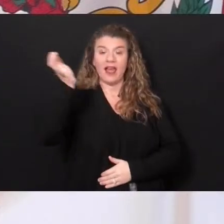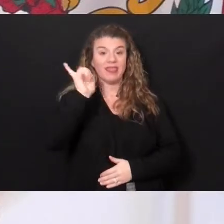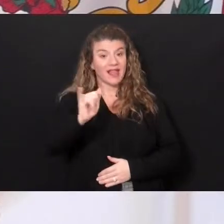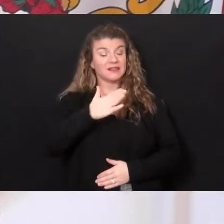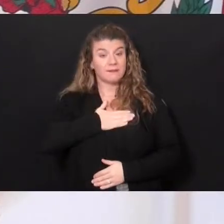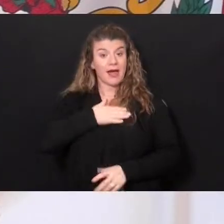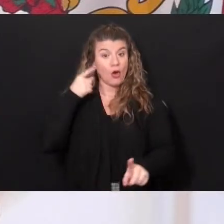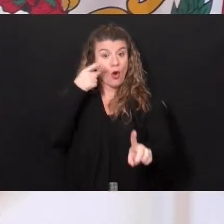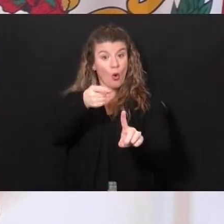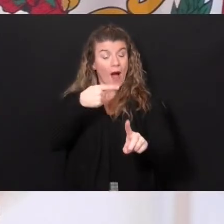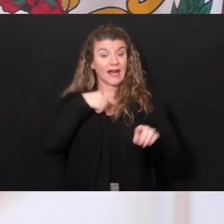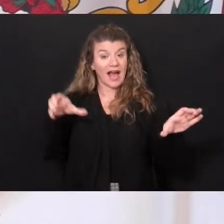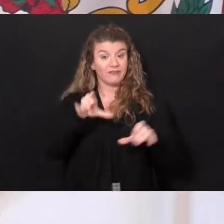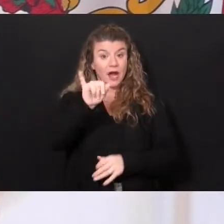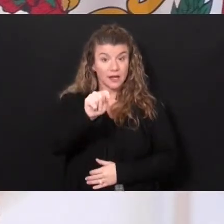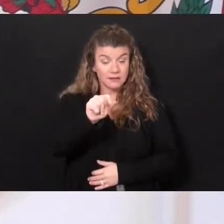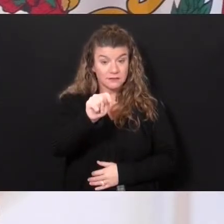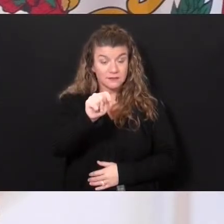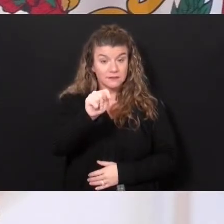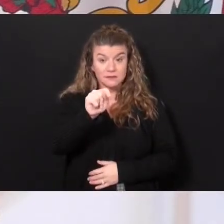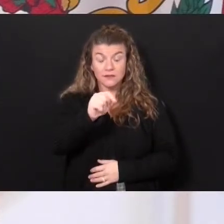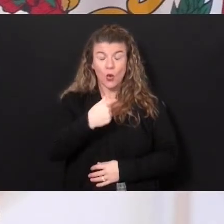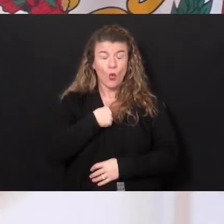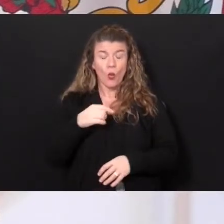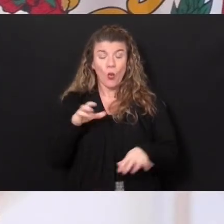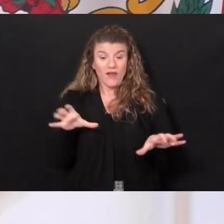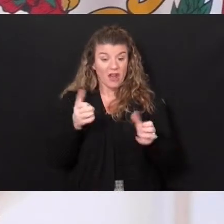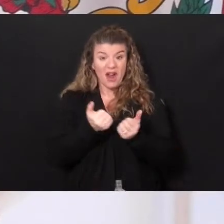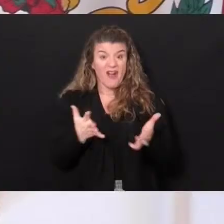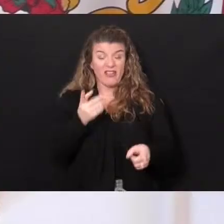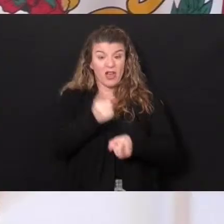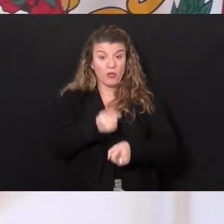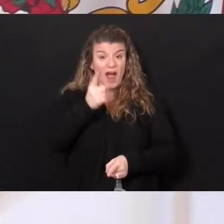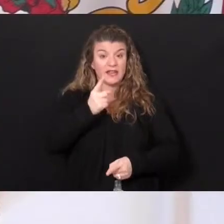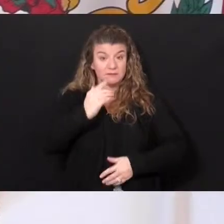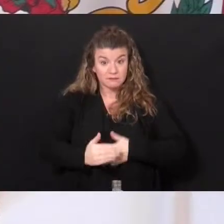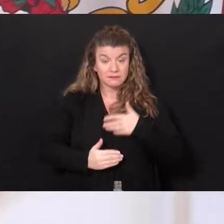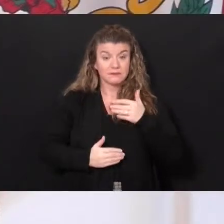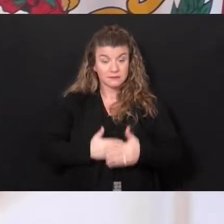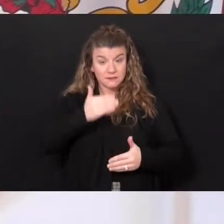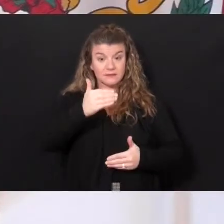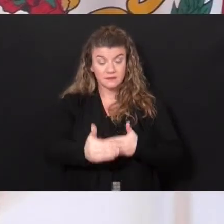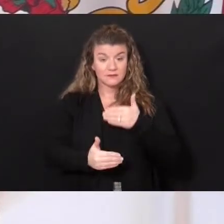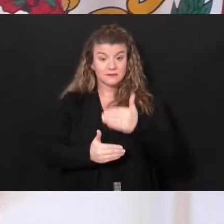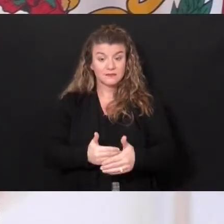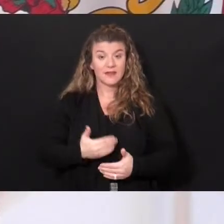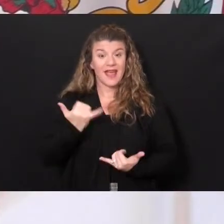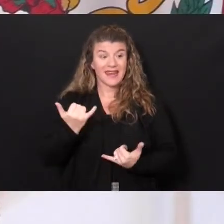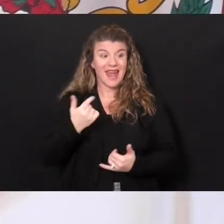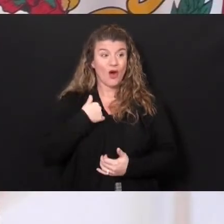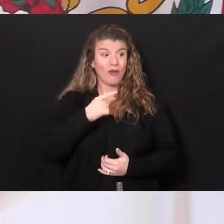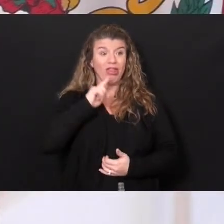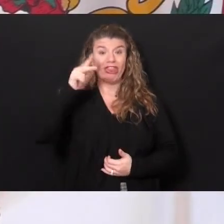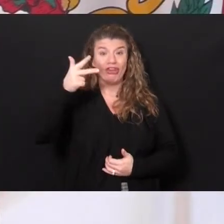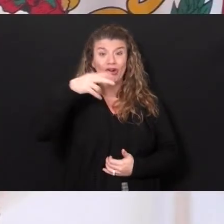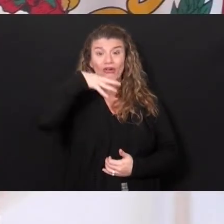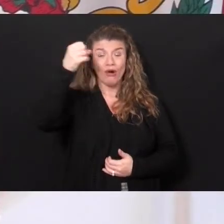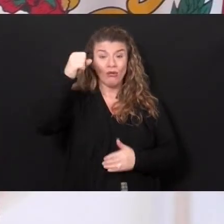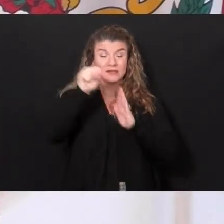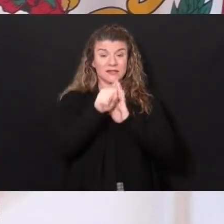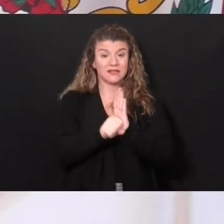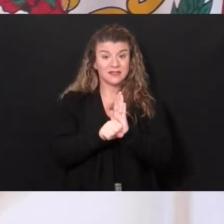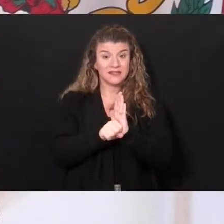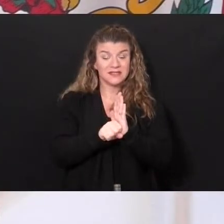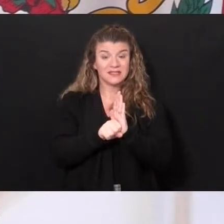that. And we have punched the right buttons in West Virginia, and we are the third oldest state, and we